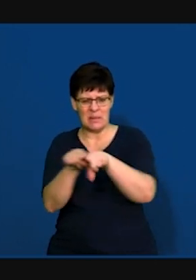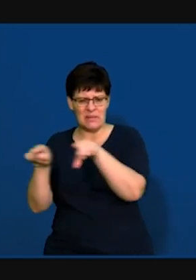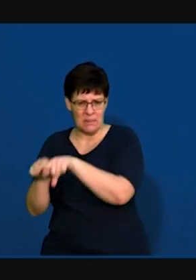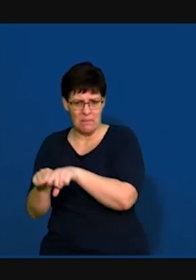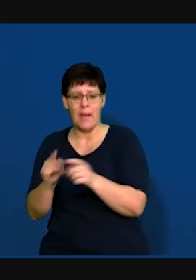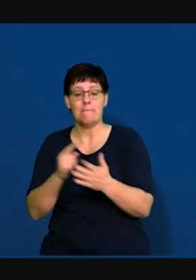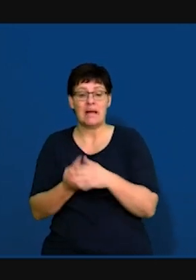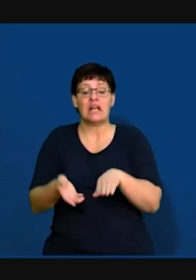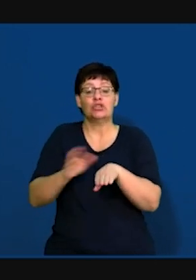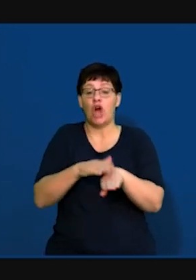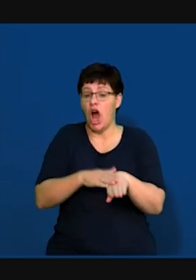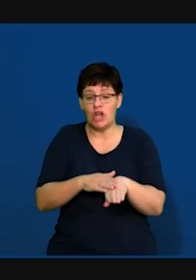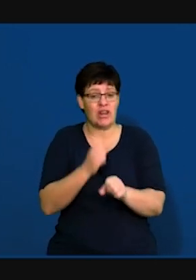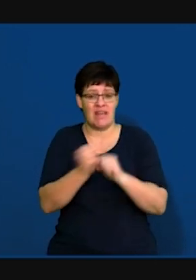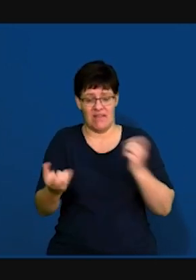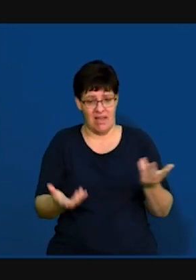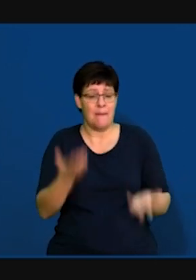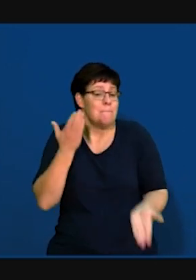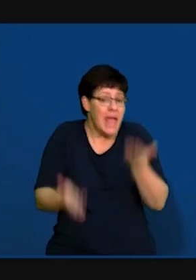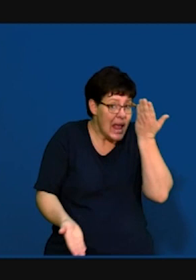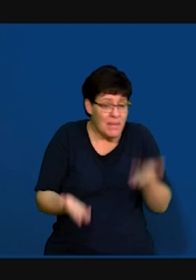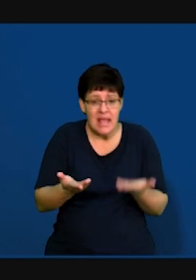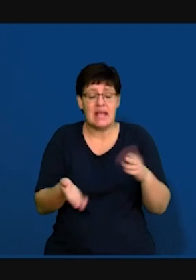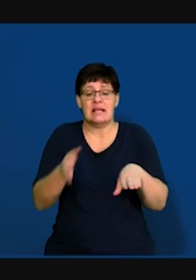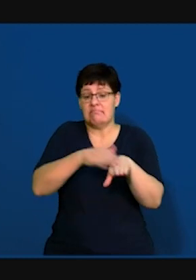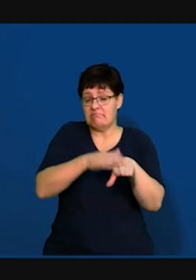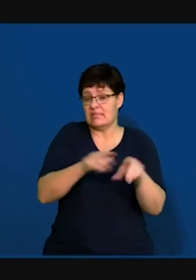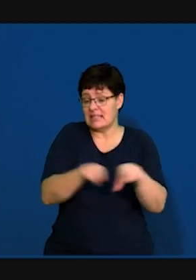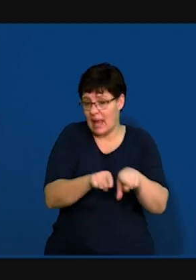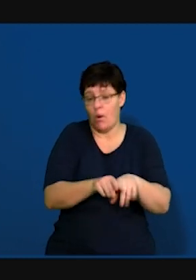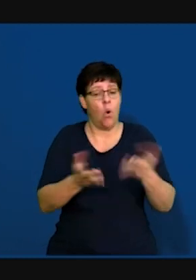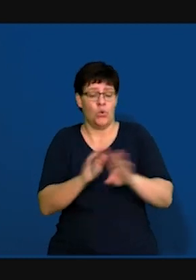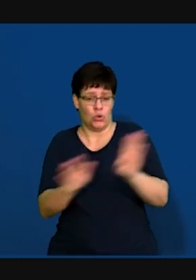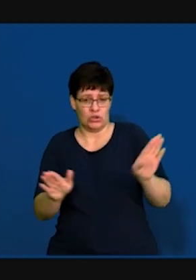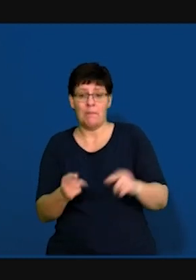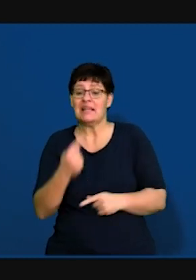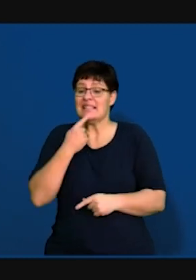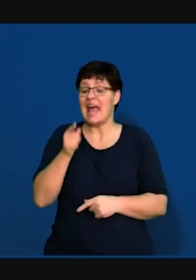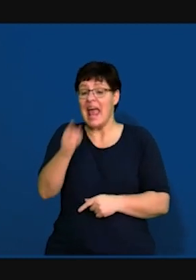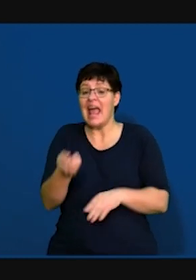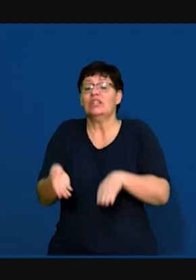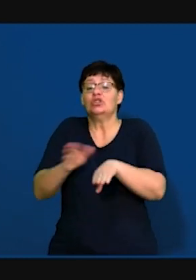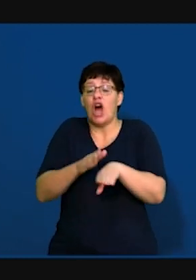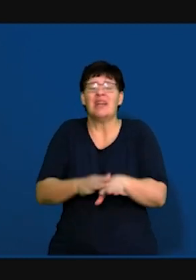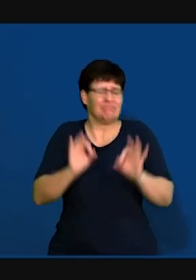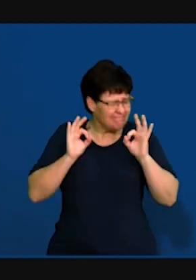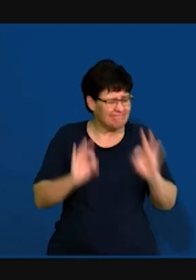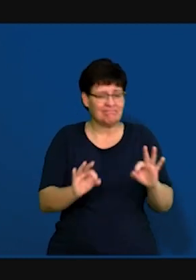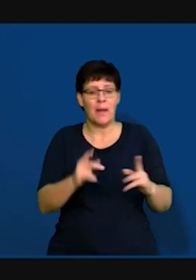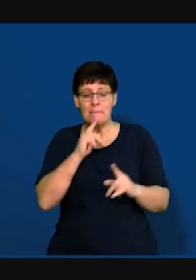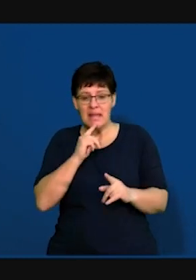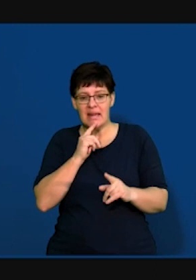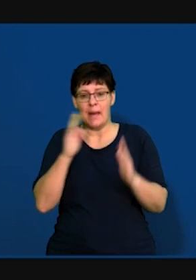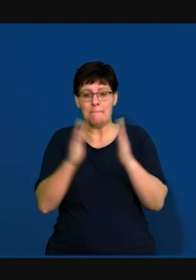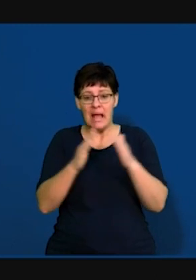the same charge. They may carry the same charge or they may not. But if they're saying these are identical charges, it means the magnitude of